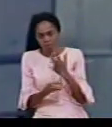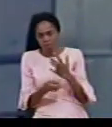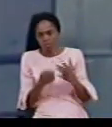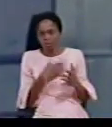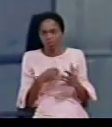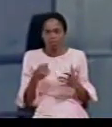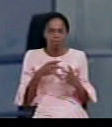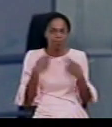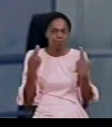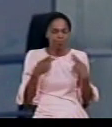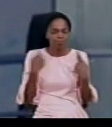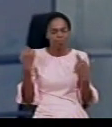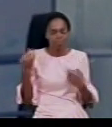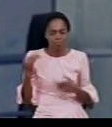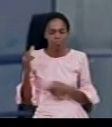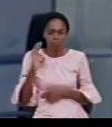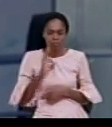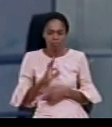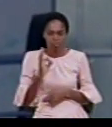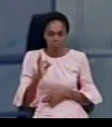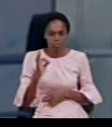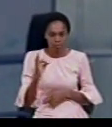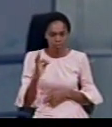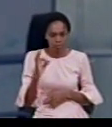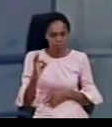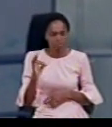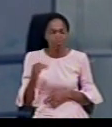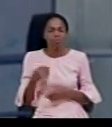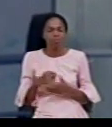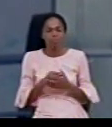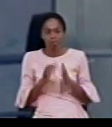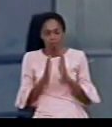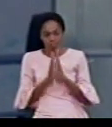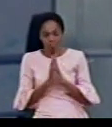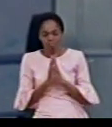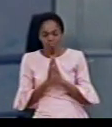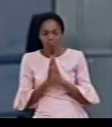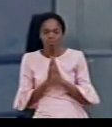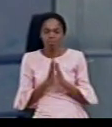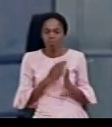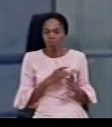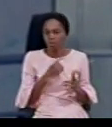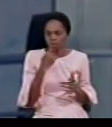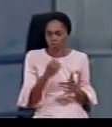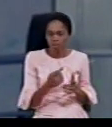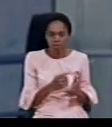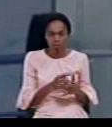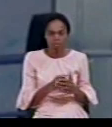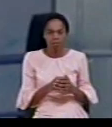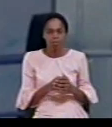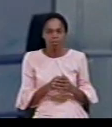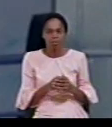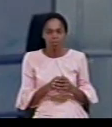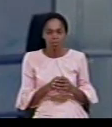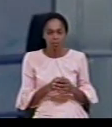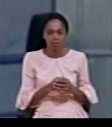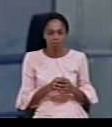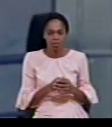daddy was, Pastor Kumi was praying for us, and I said,